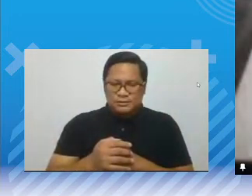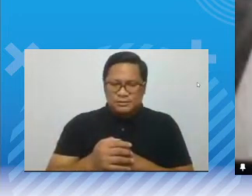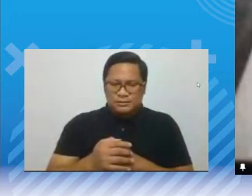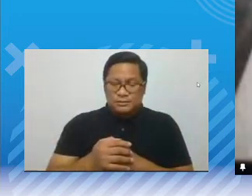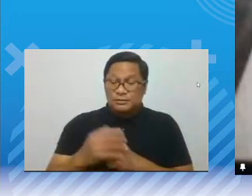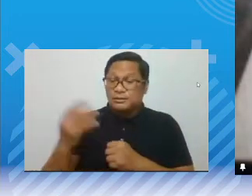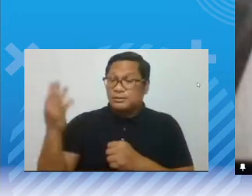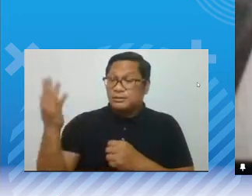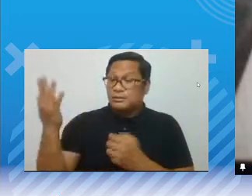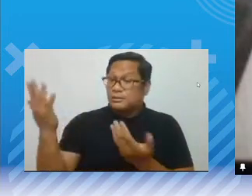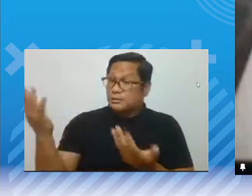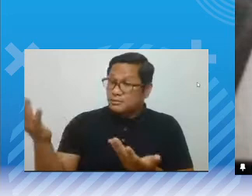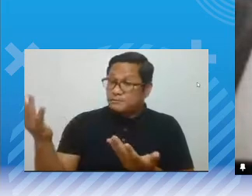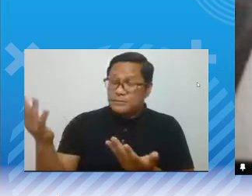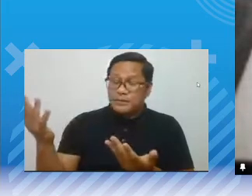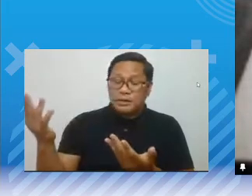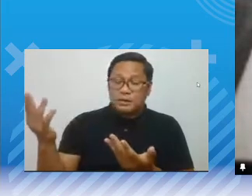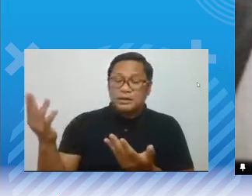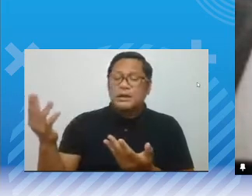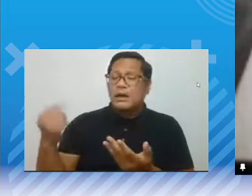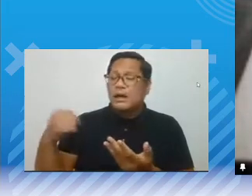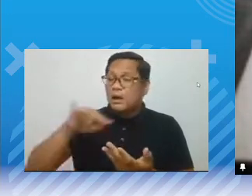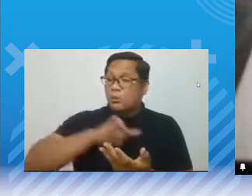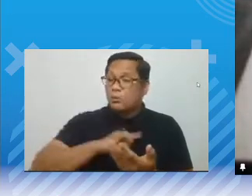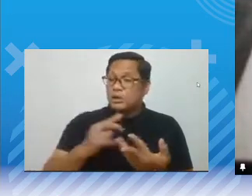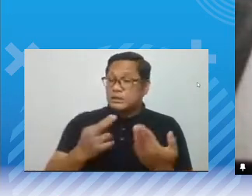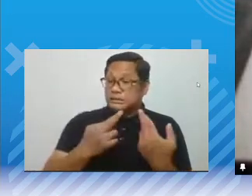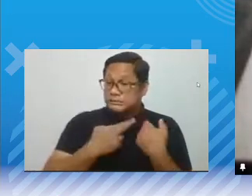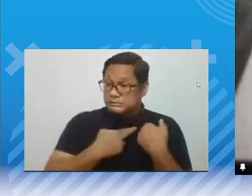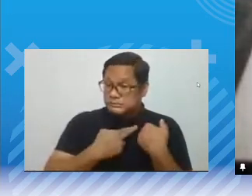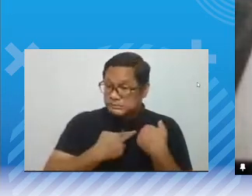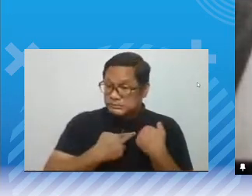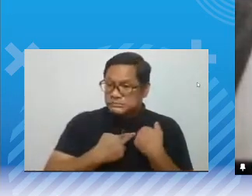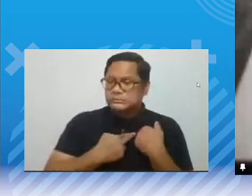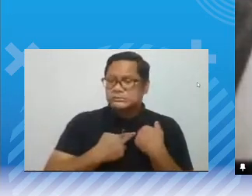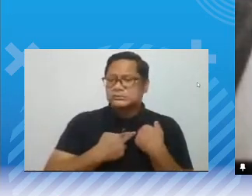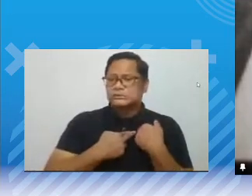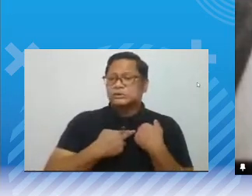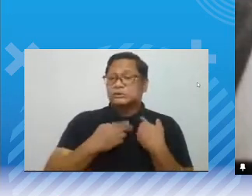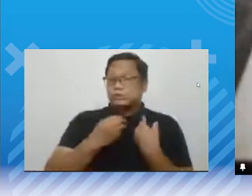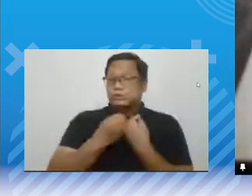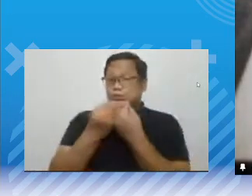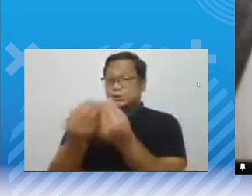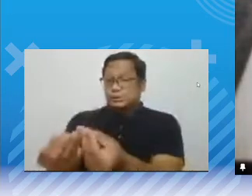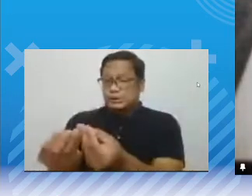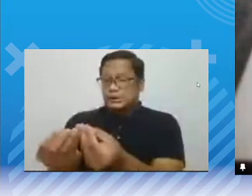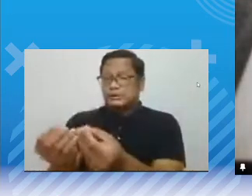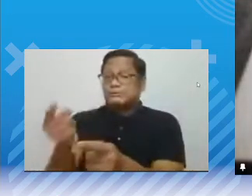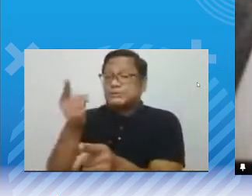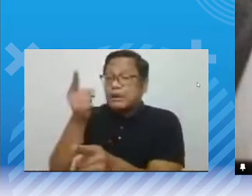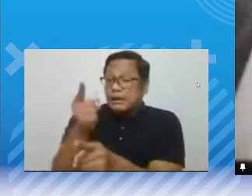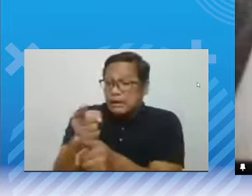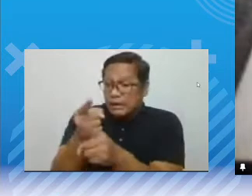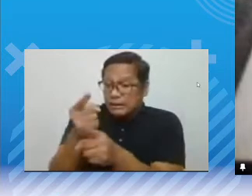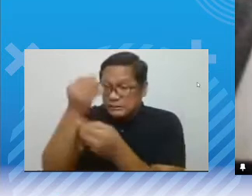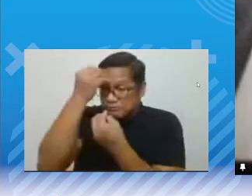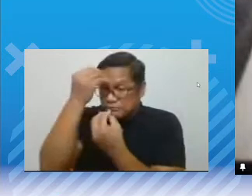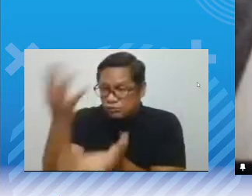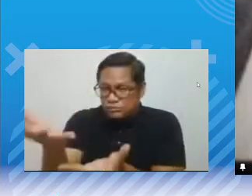because it is our duty to give them the correct information